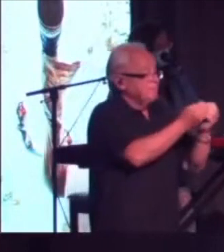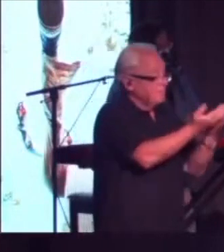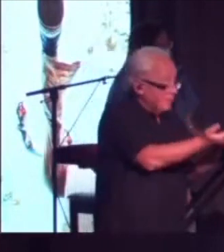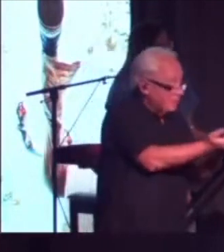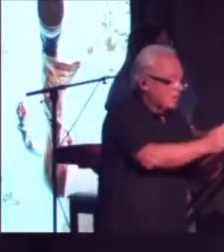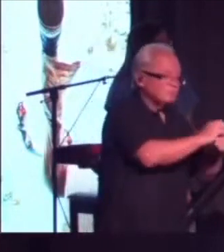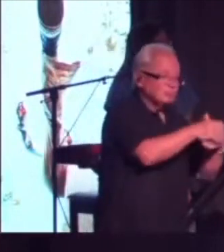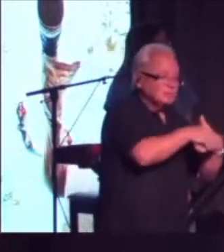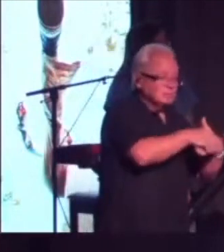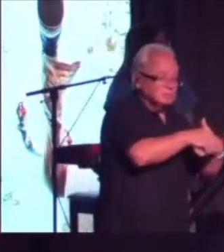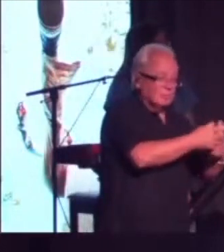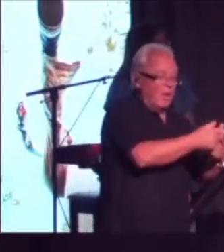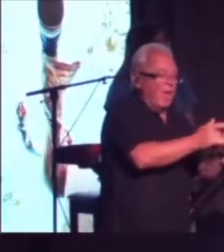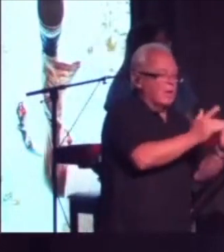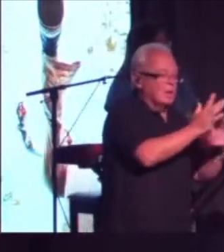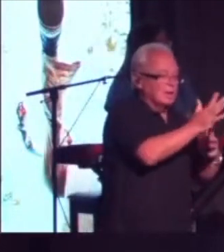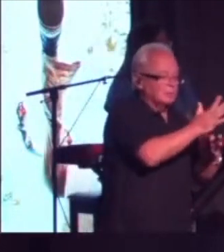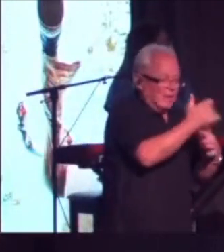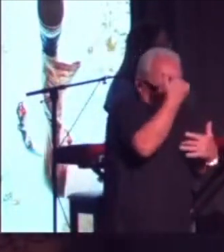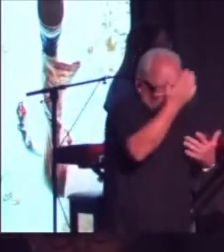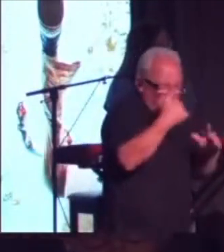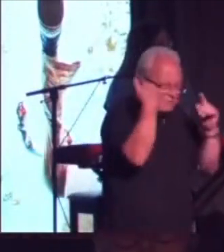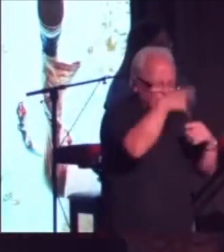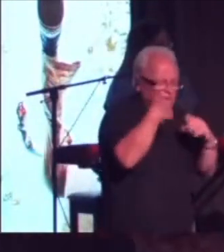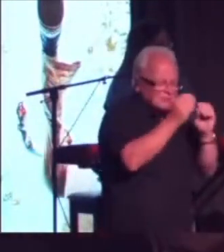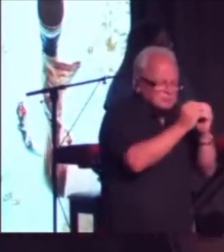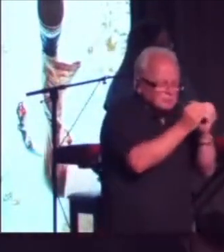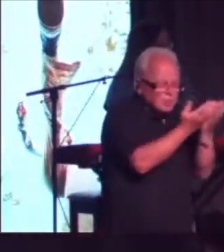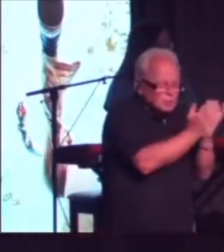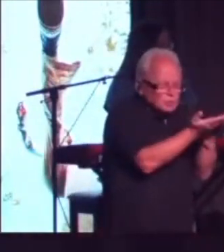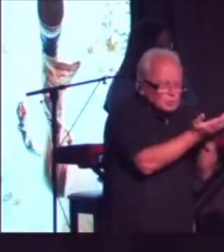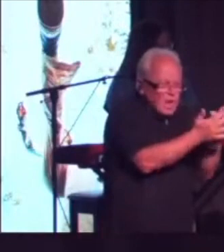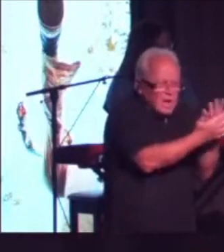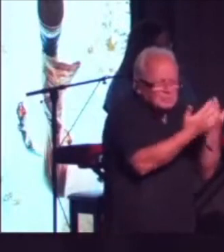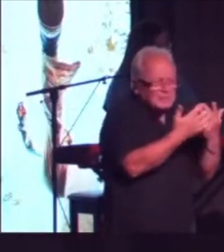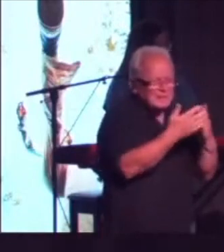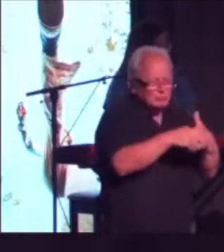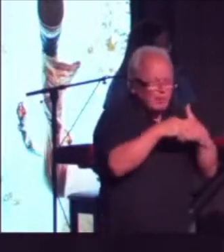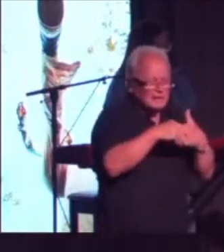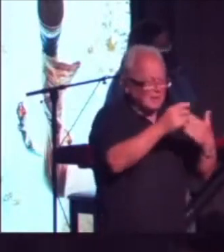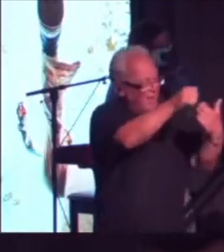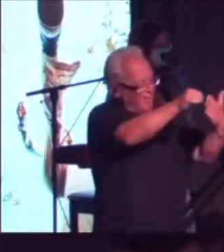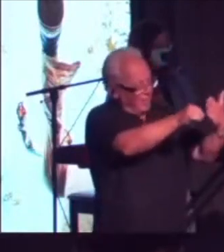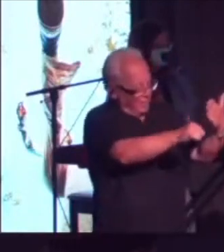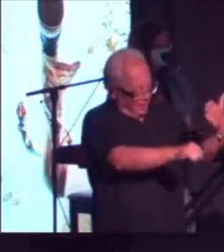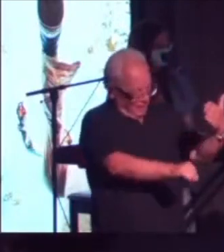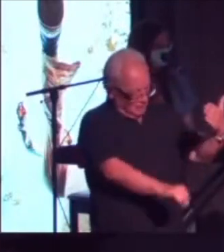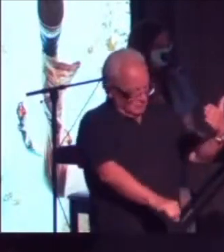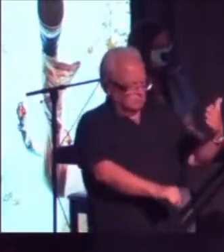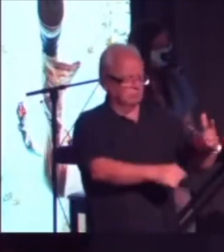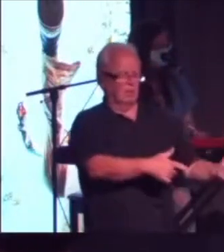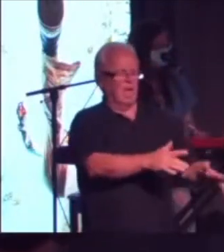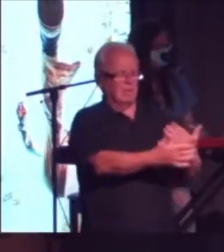I don't know how many friends you have on your Facebook or your Instagram or how many colleagues or how many people run in your posse or your crew